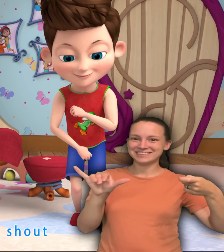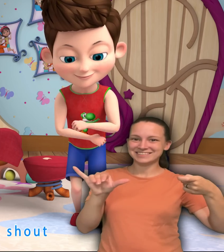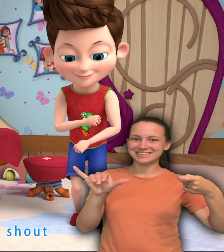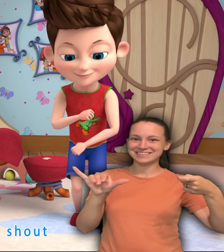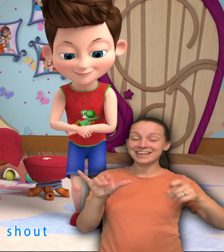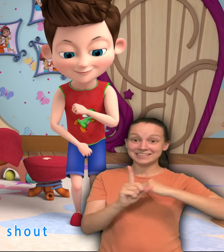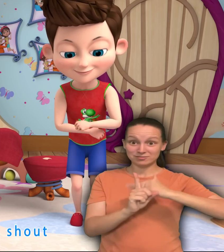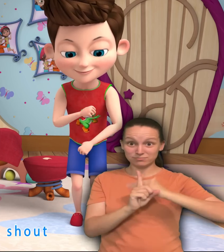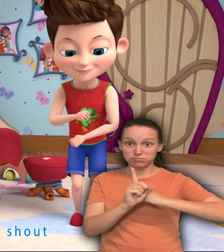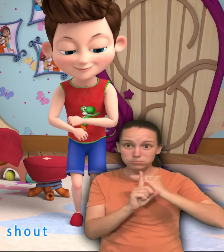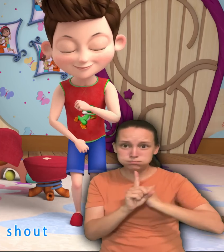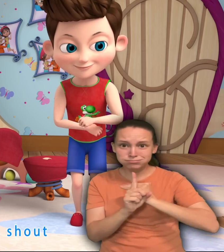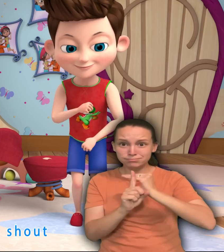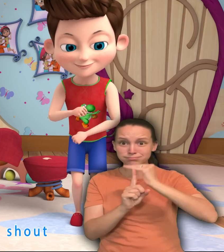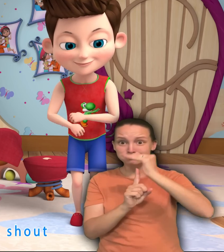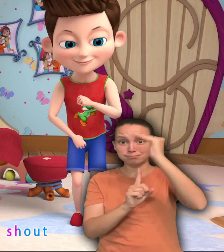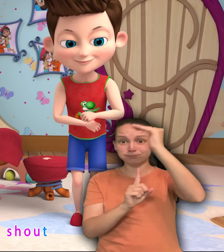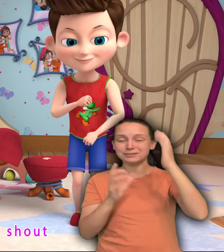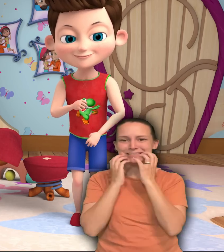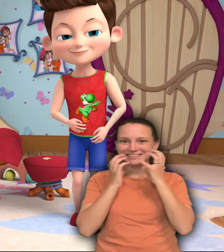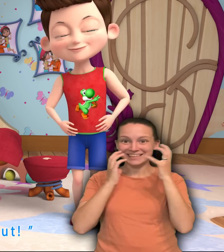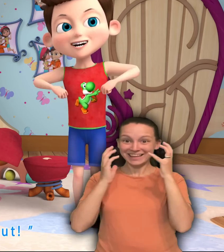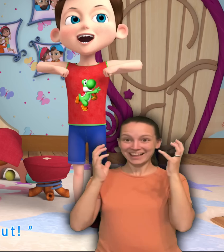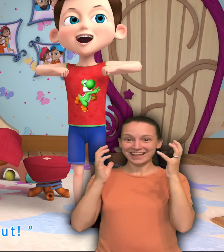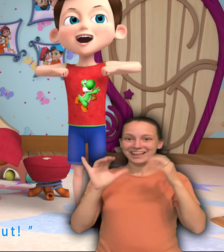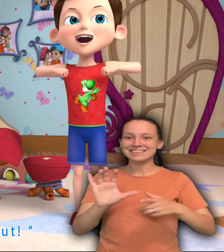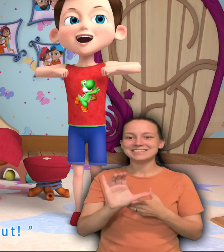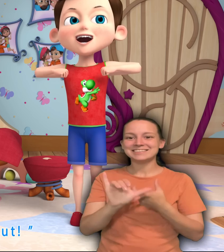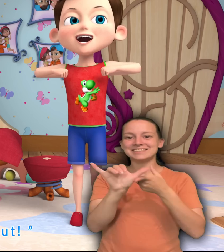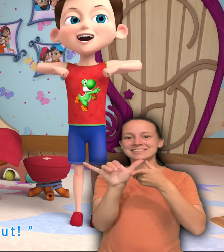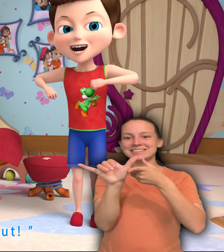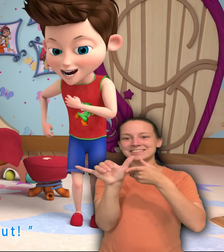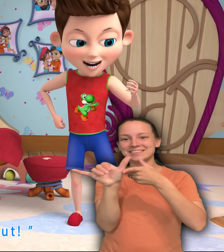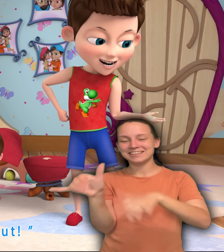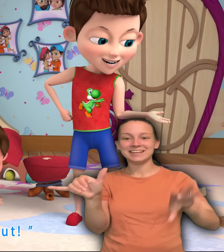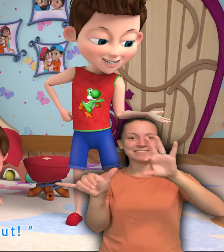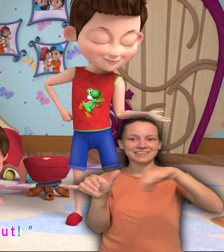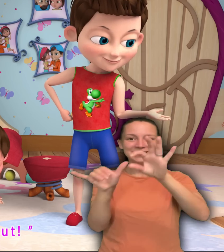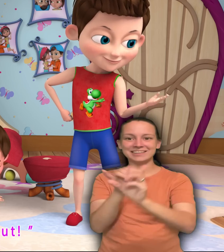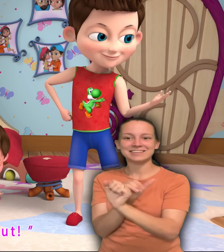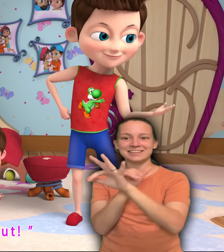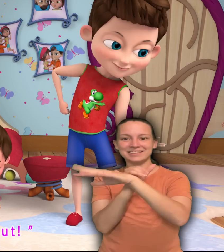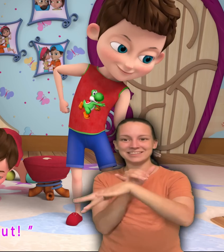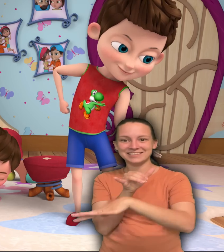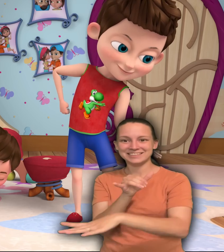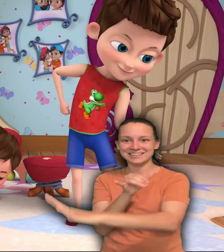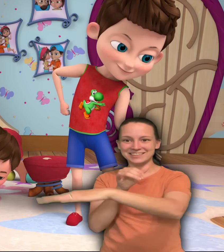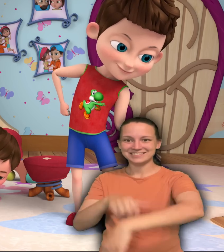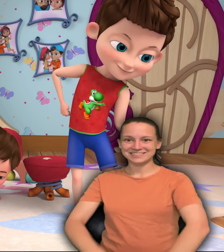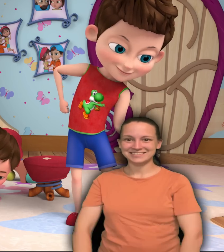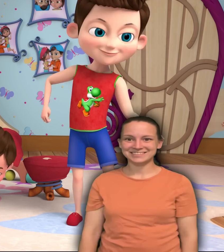spout when I get all seamed up here me shout tip me over and pour